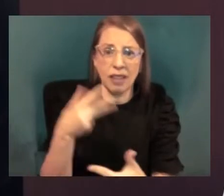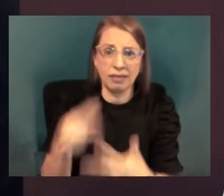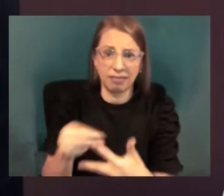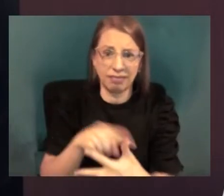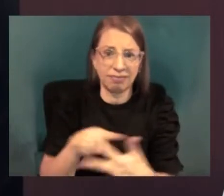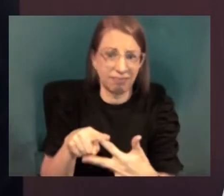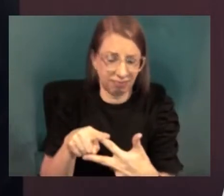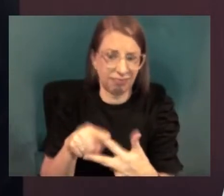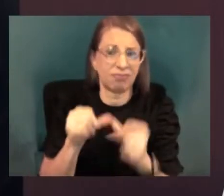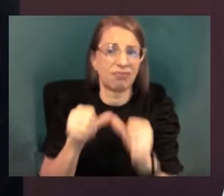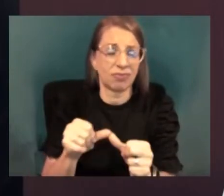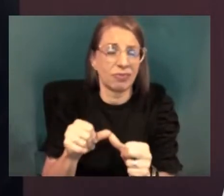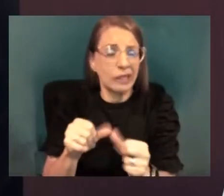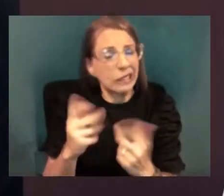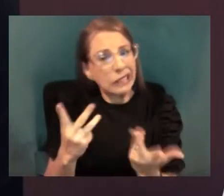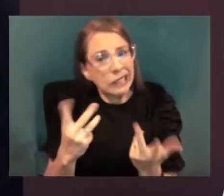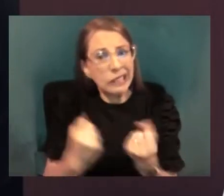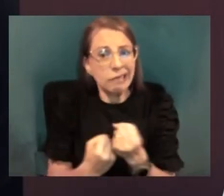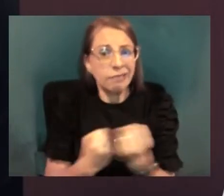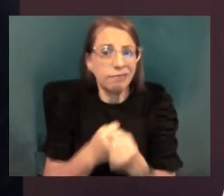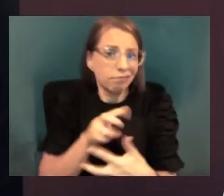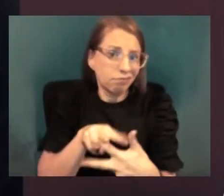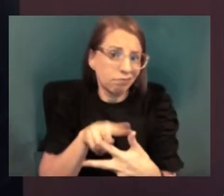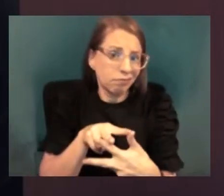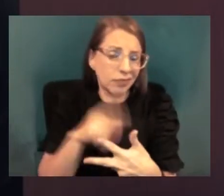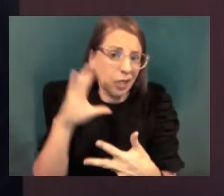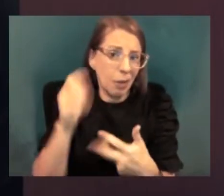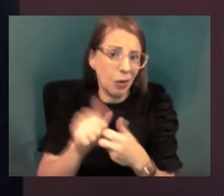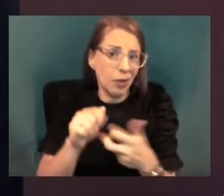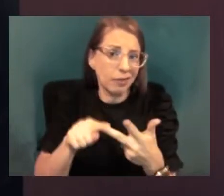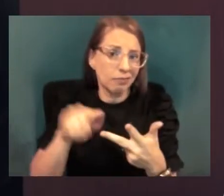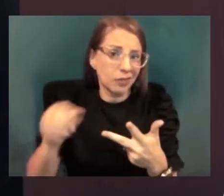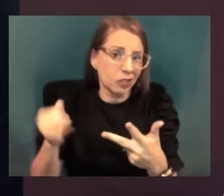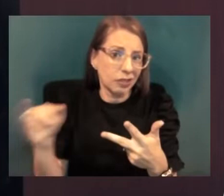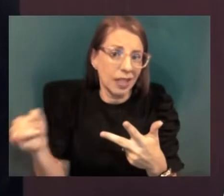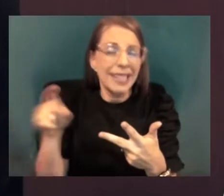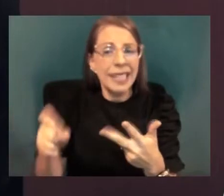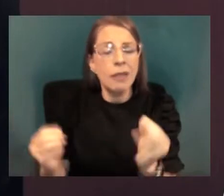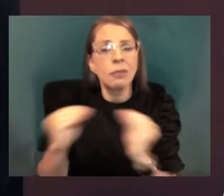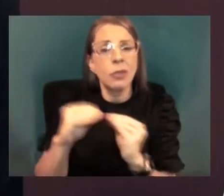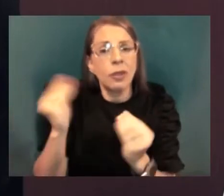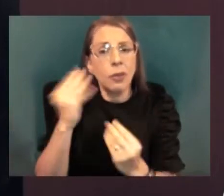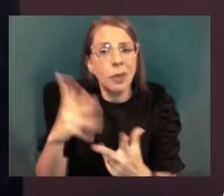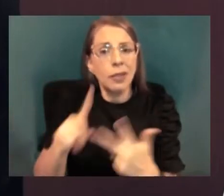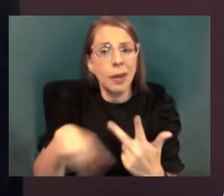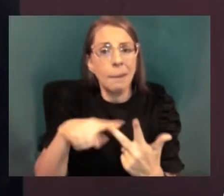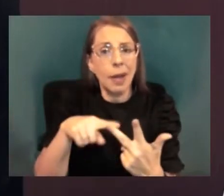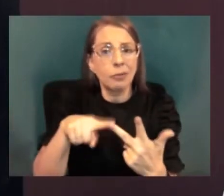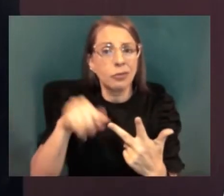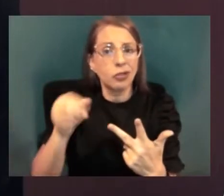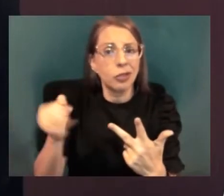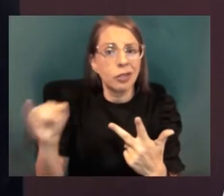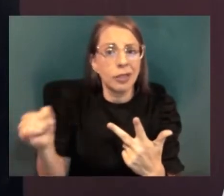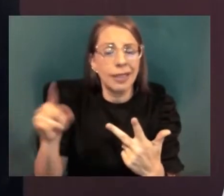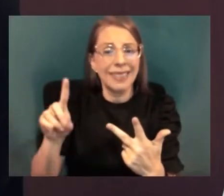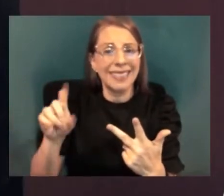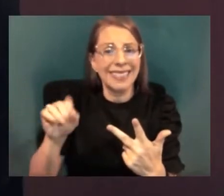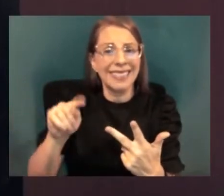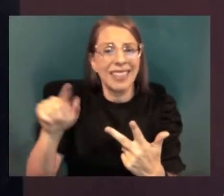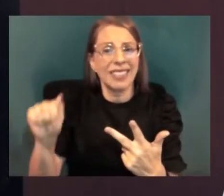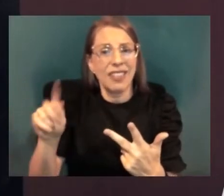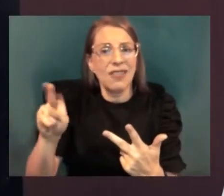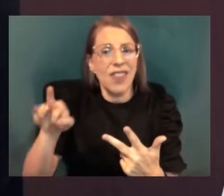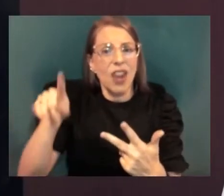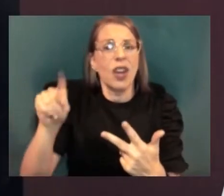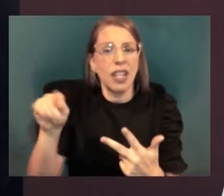a little biased that way over a 1-shot regimen. We need more information, though, about the J&J and the Delta variant, and now this Delta